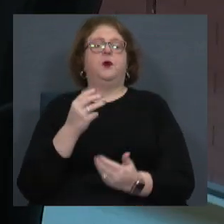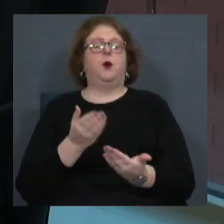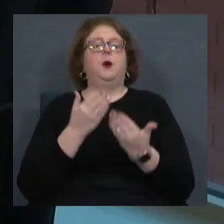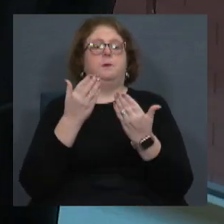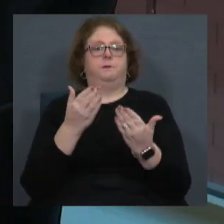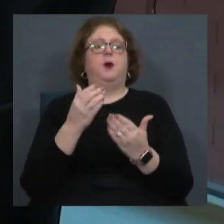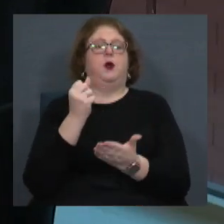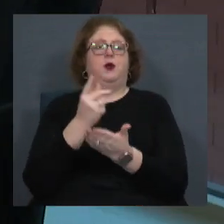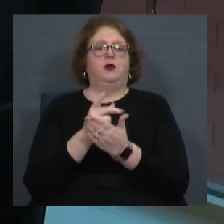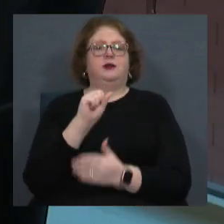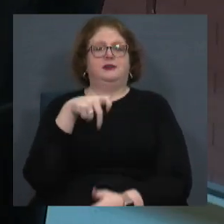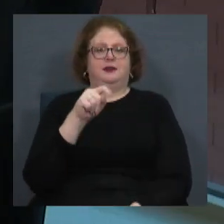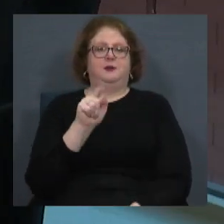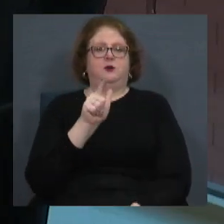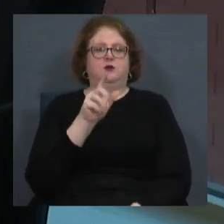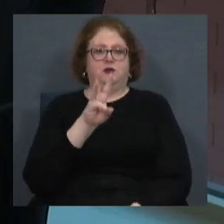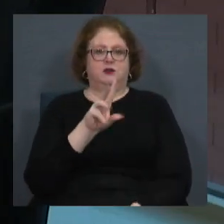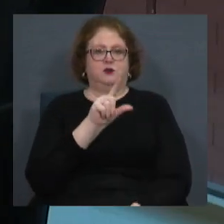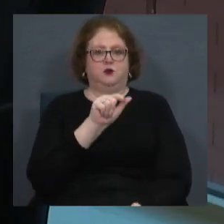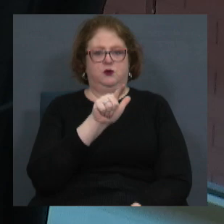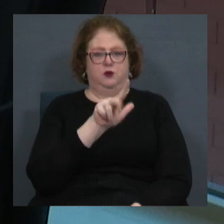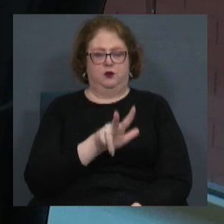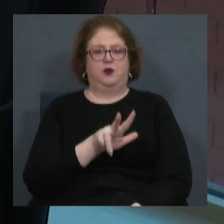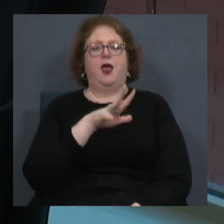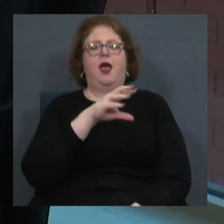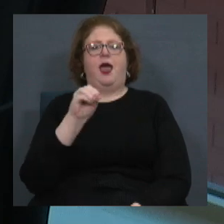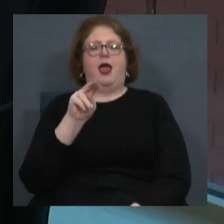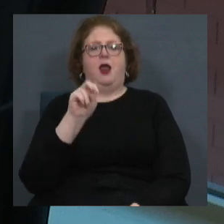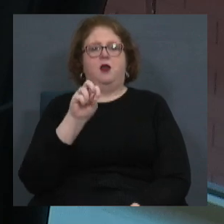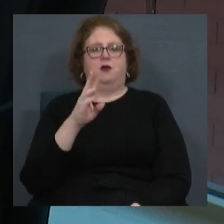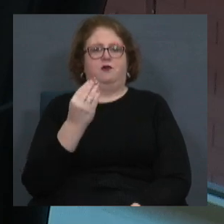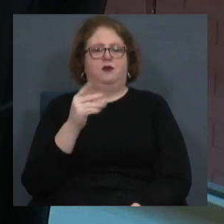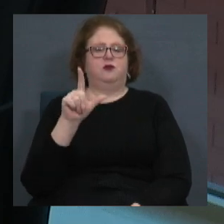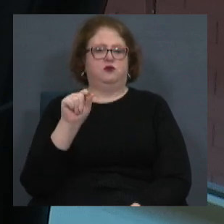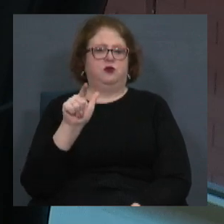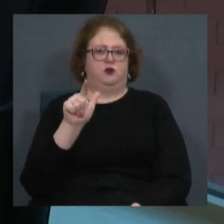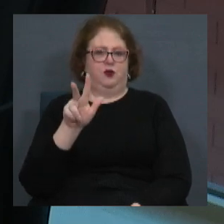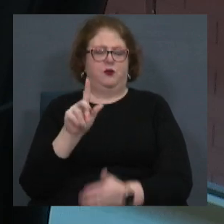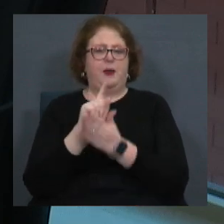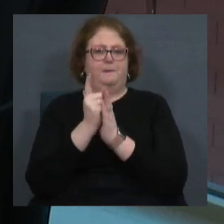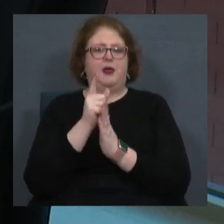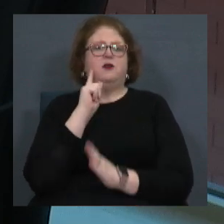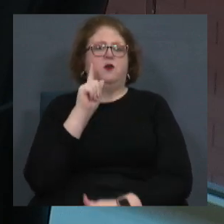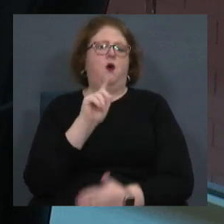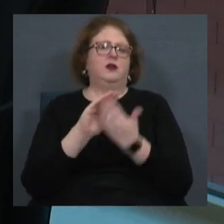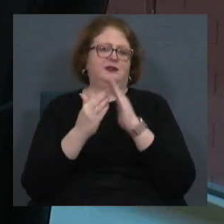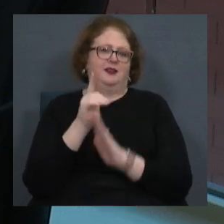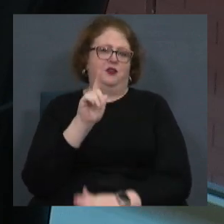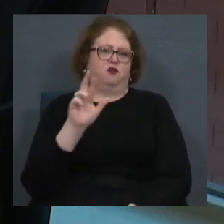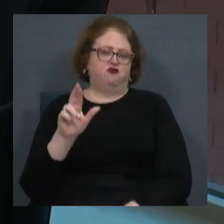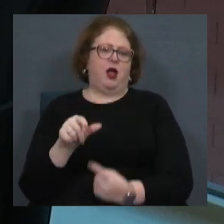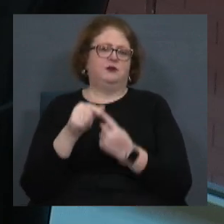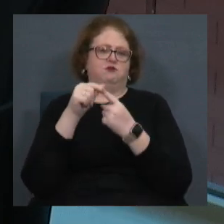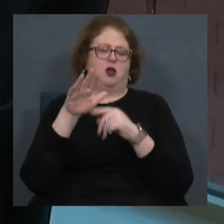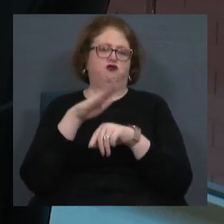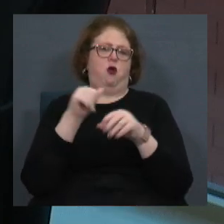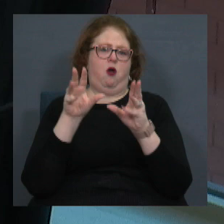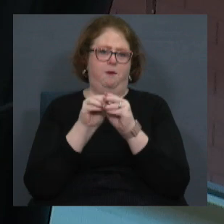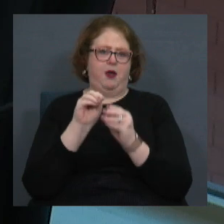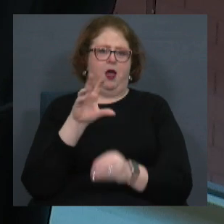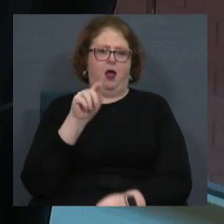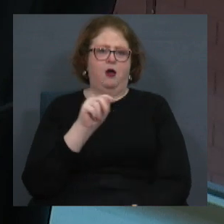September 26, 2023, and November 14, 2023 minutes of the Little Rock City Board of Directors special call meeting, and October